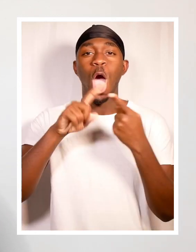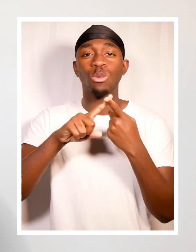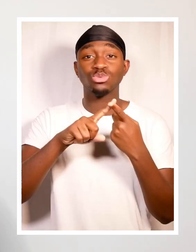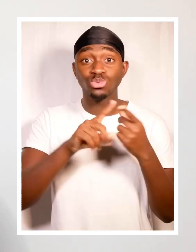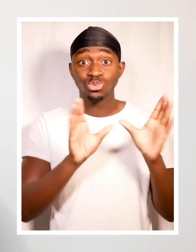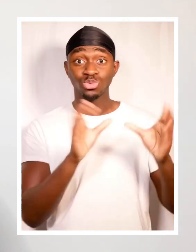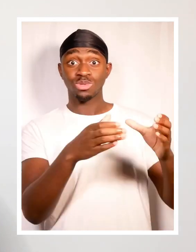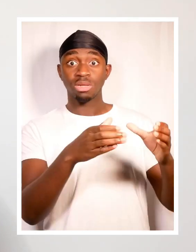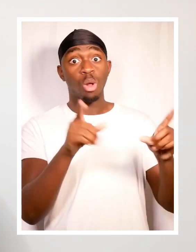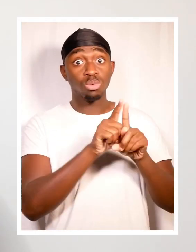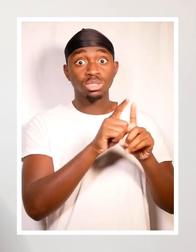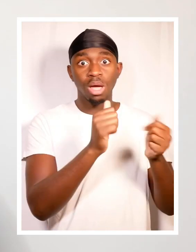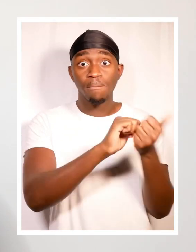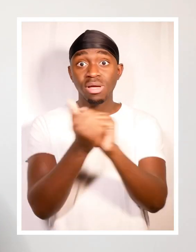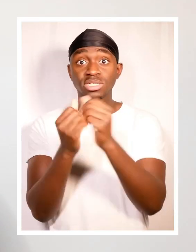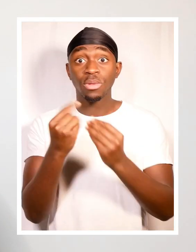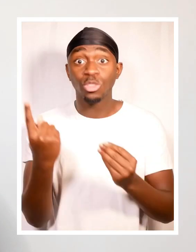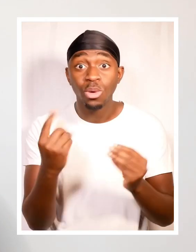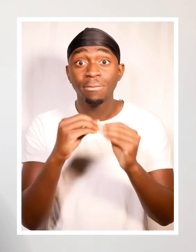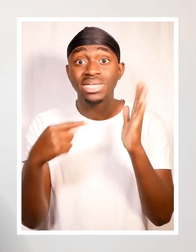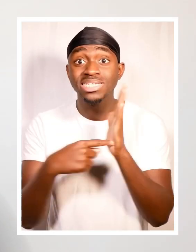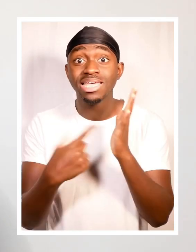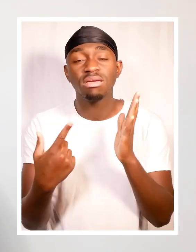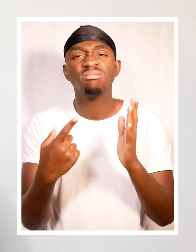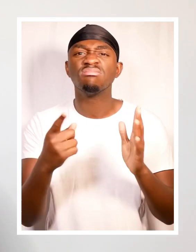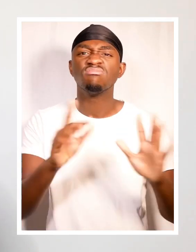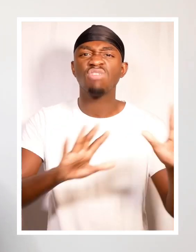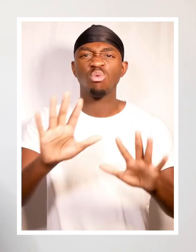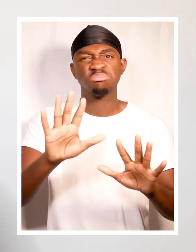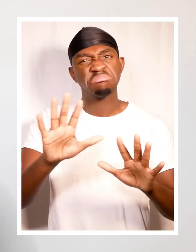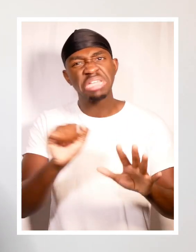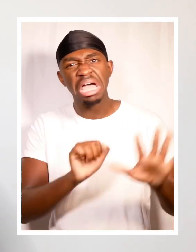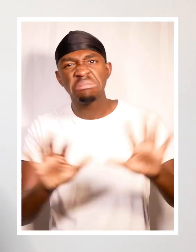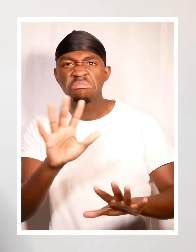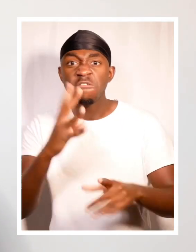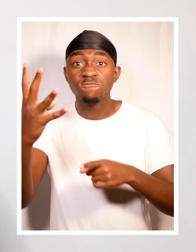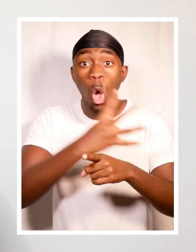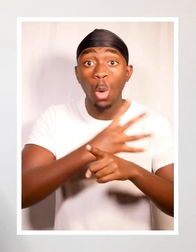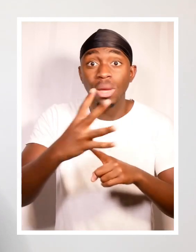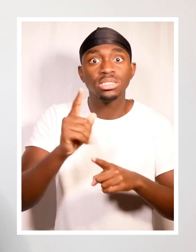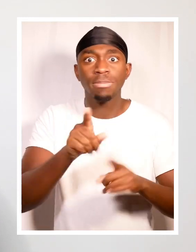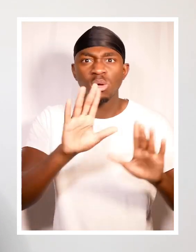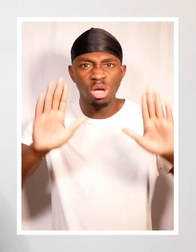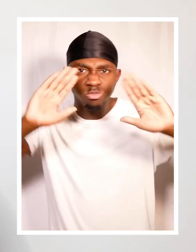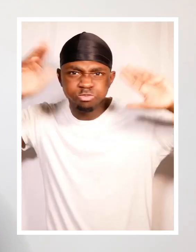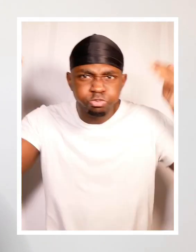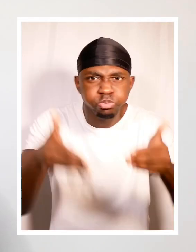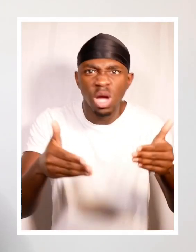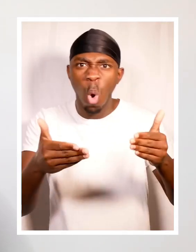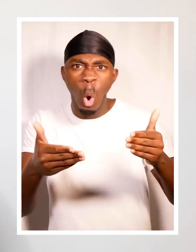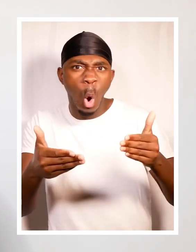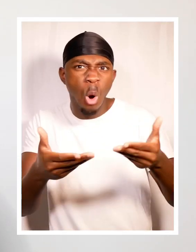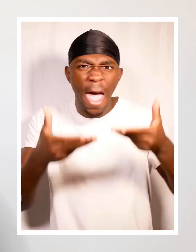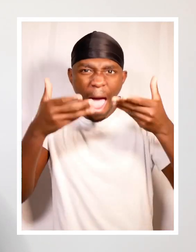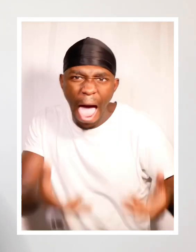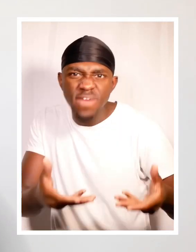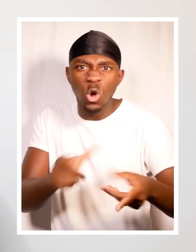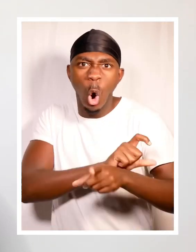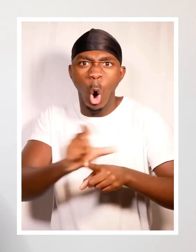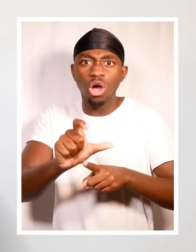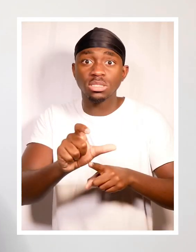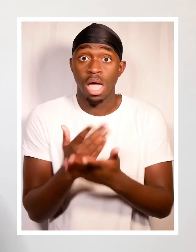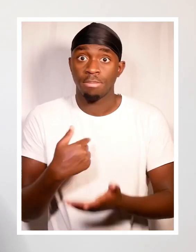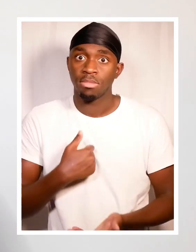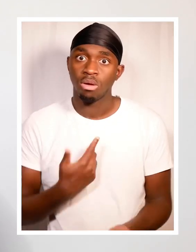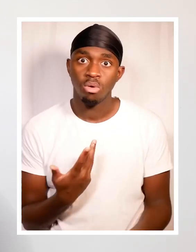course and i didn't have to pay a penny for that so i feel like if i